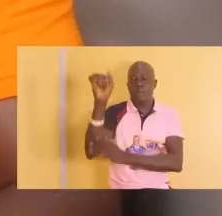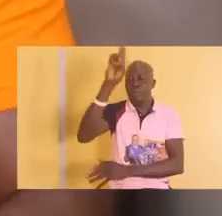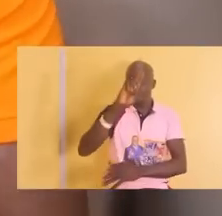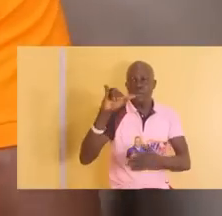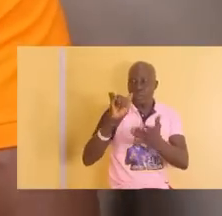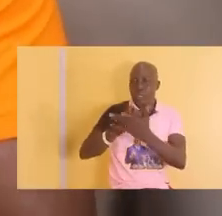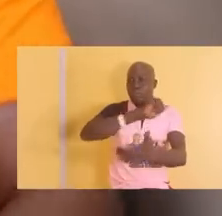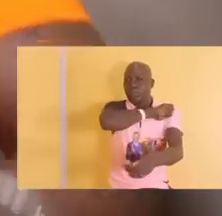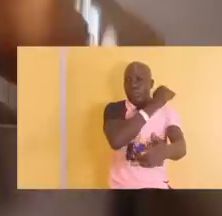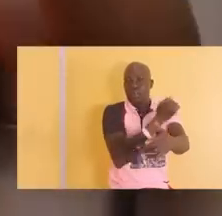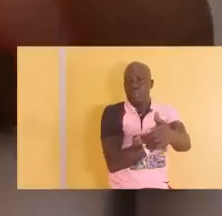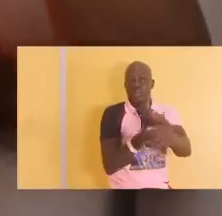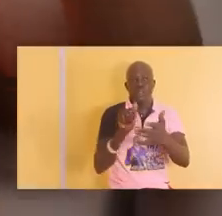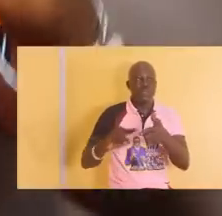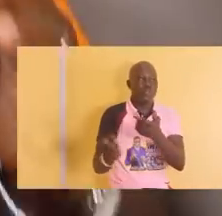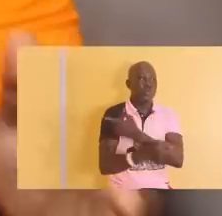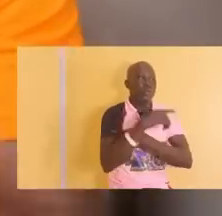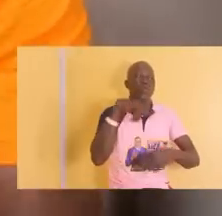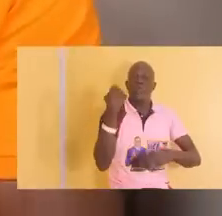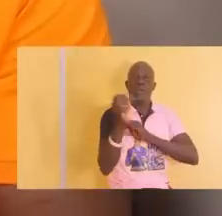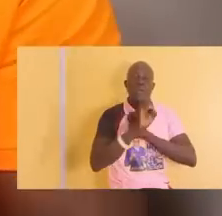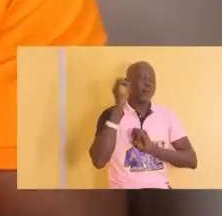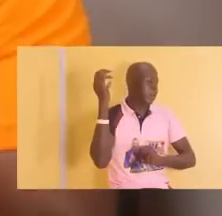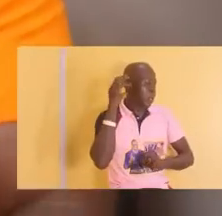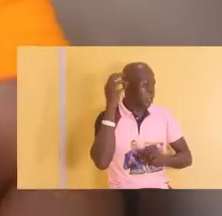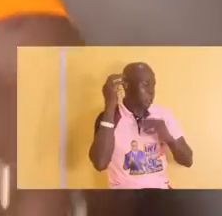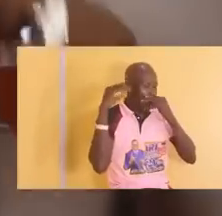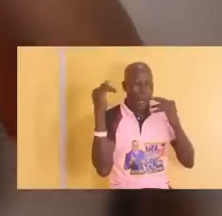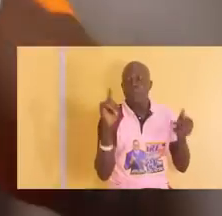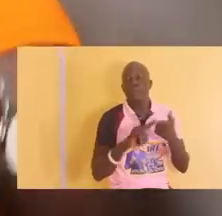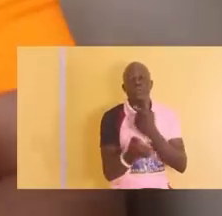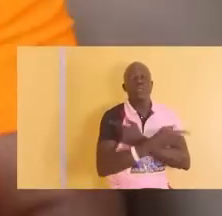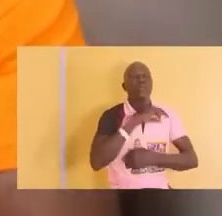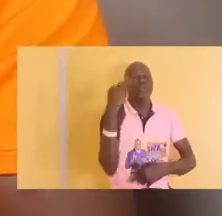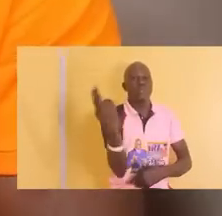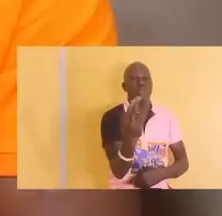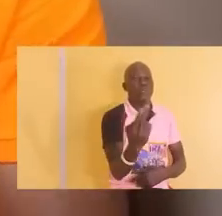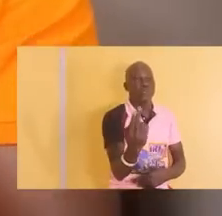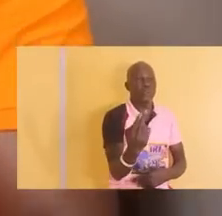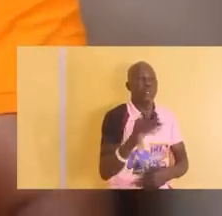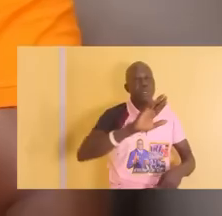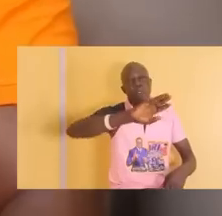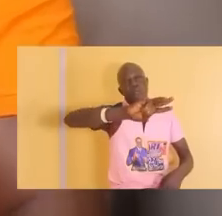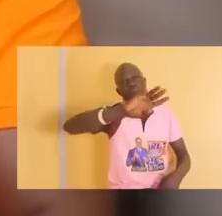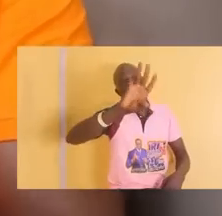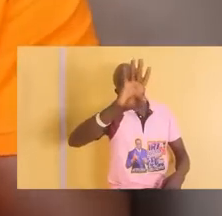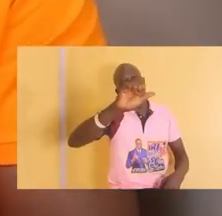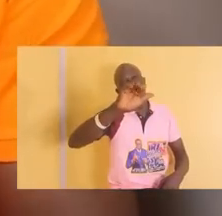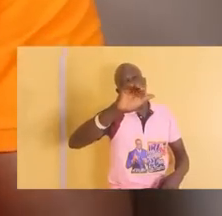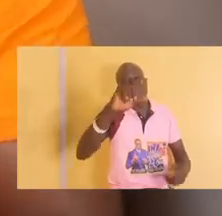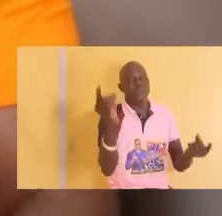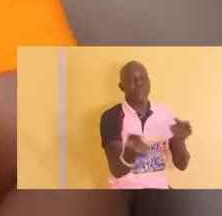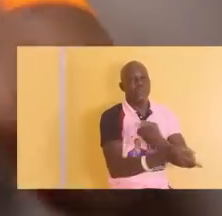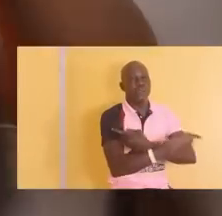that authority today. Whosoever that hear me, today Thursday, 14th